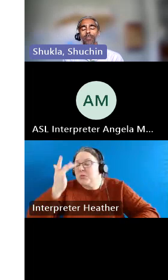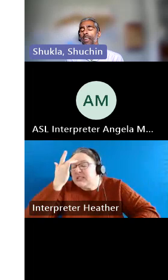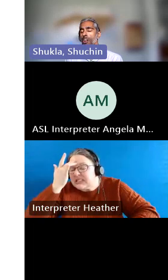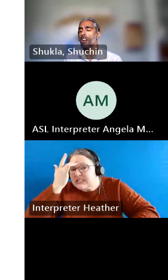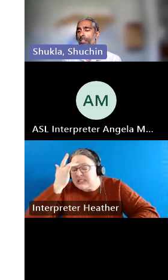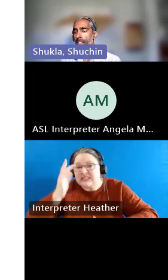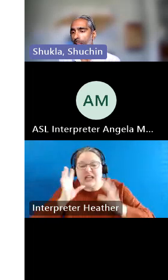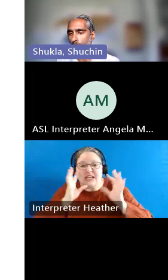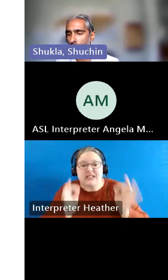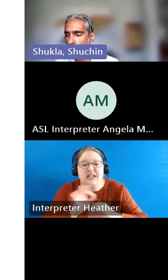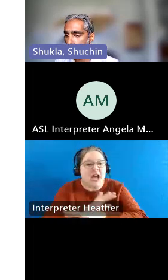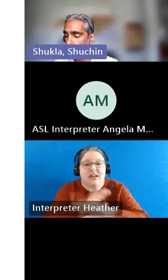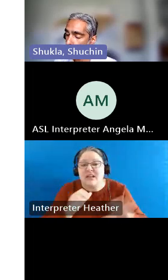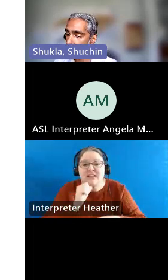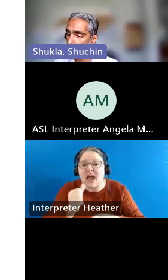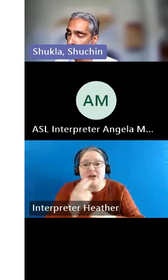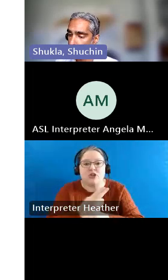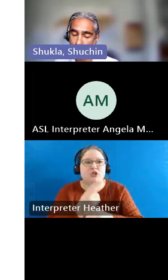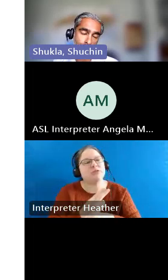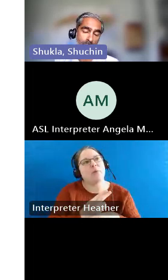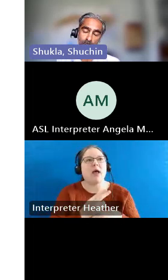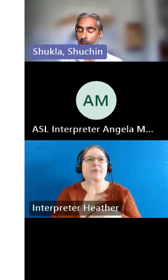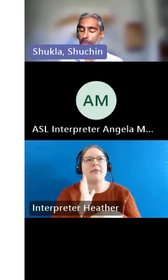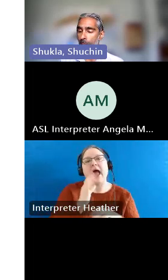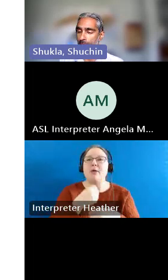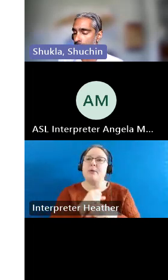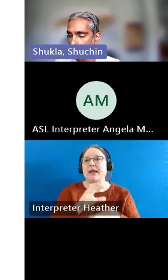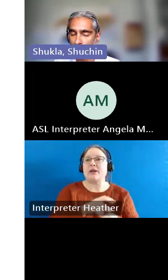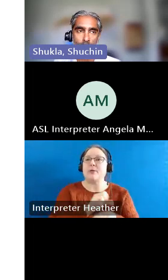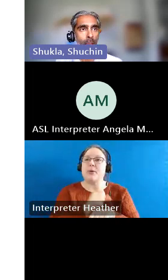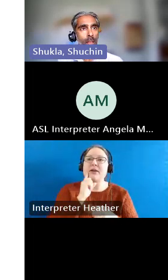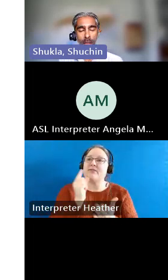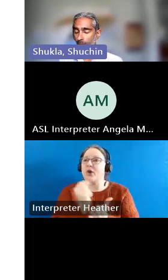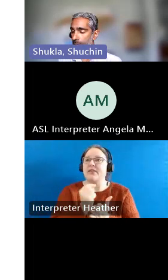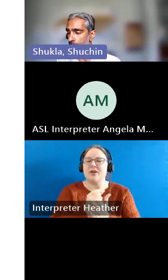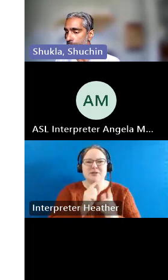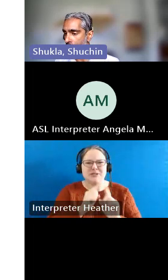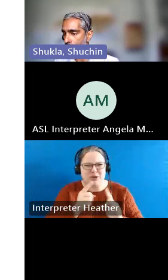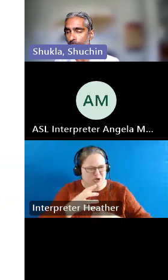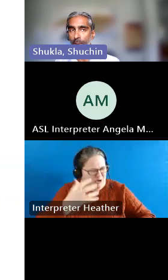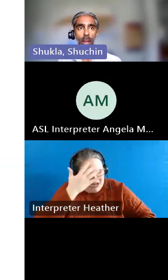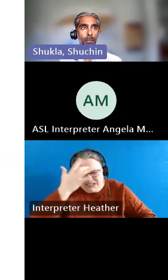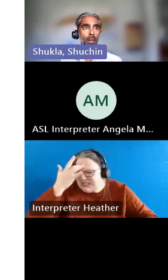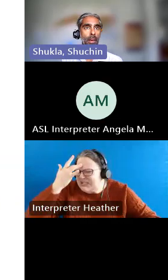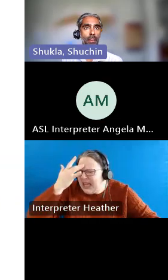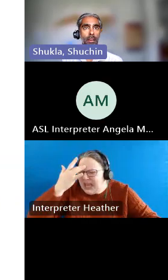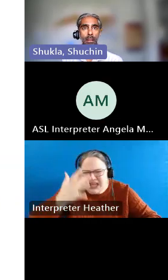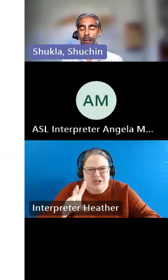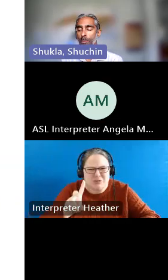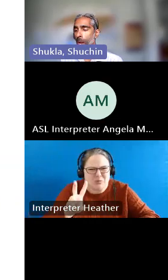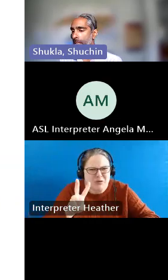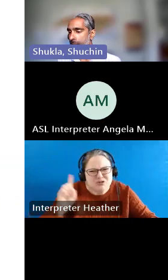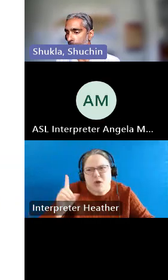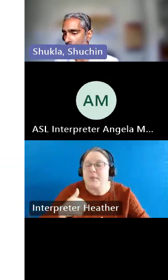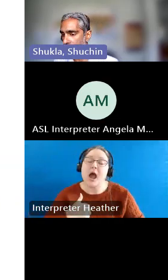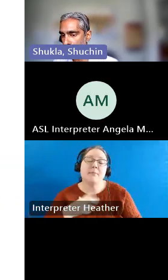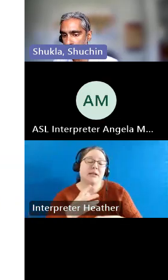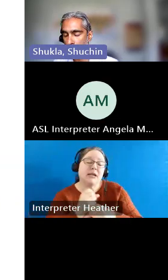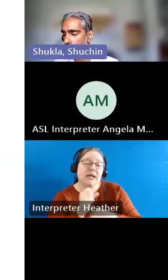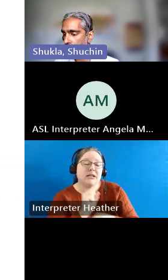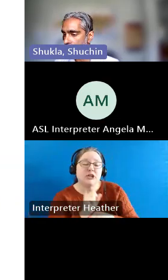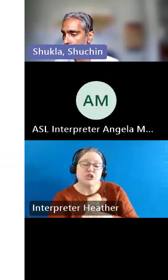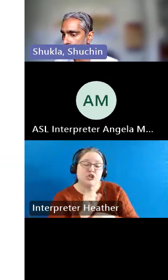drugs, it's hard to think like, well, I'm going to make an appointment for a therapist, and that's probably 3 months out or whatever, but then I'm going to go to a job interview, and I'm going to like